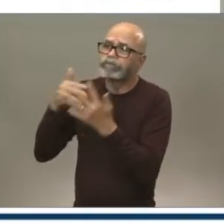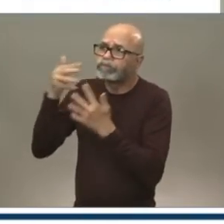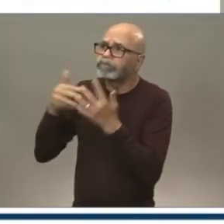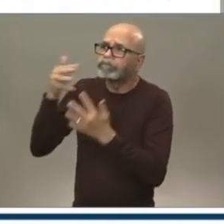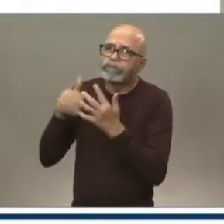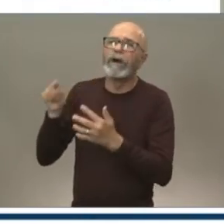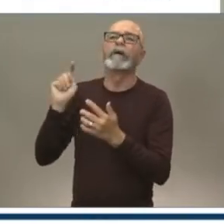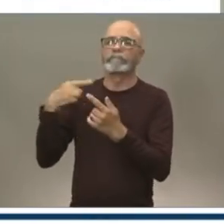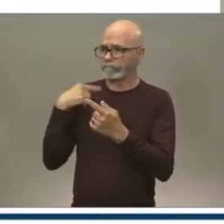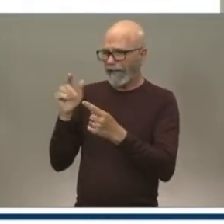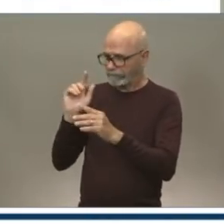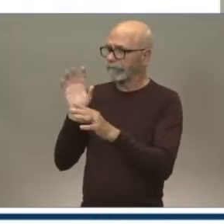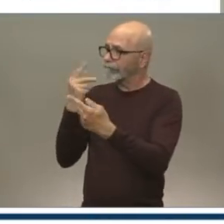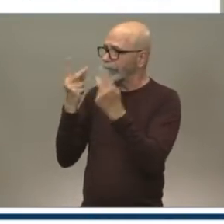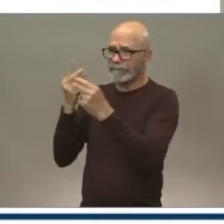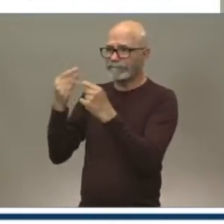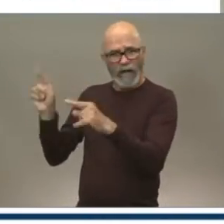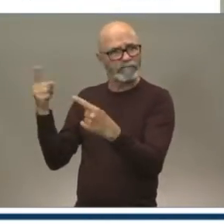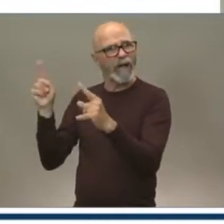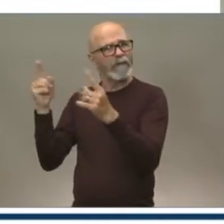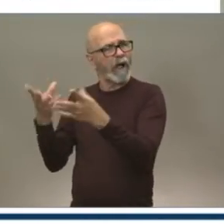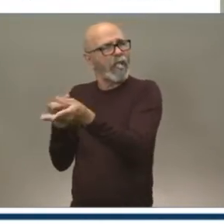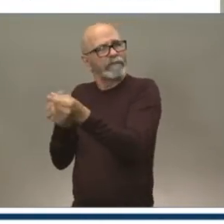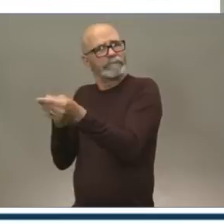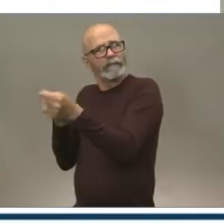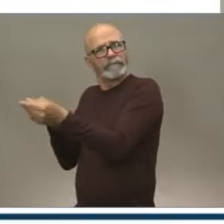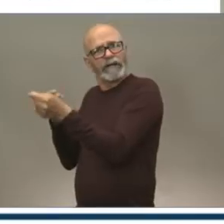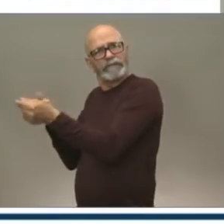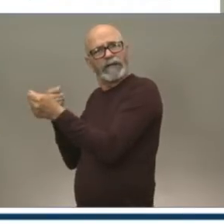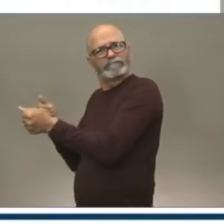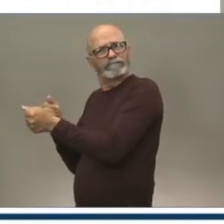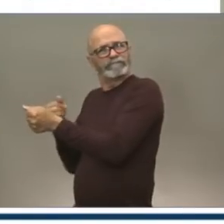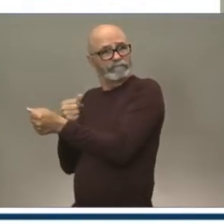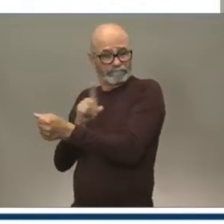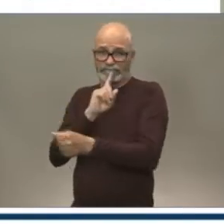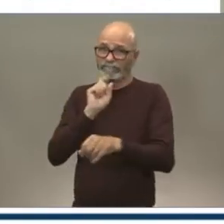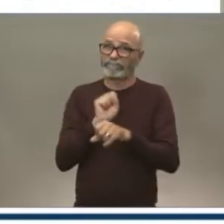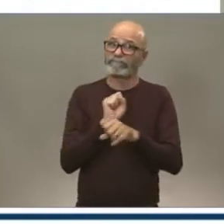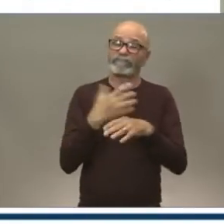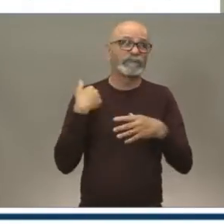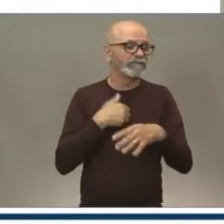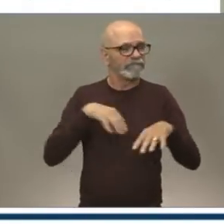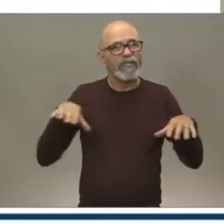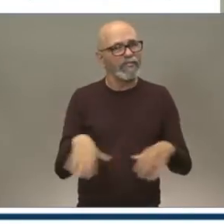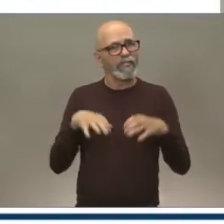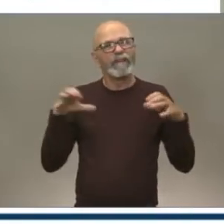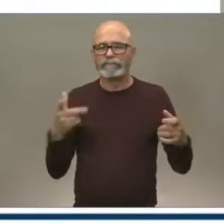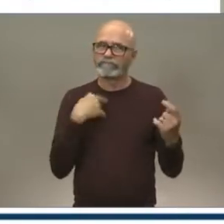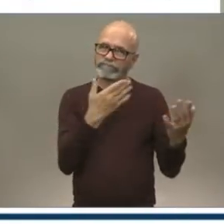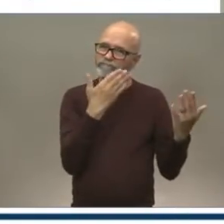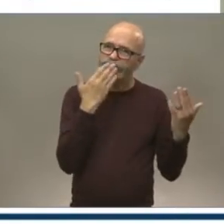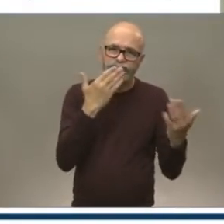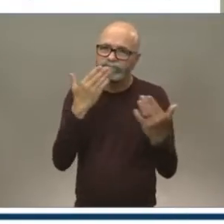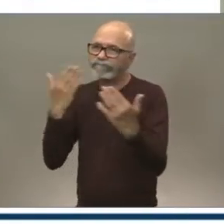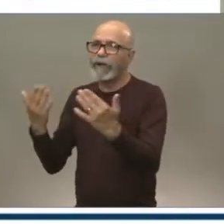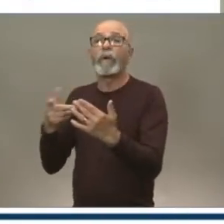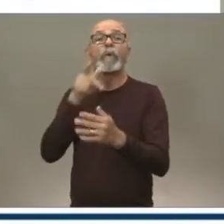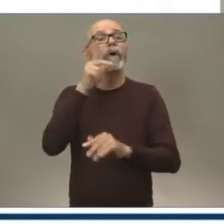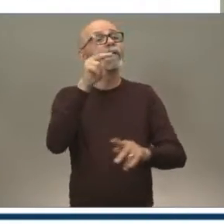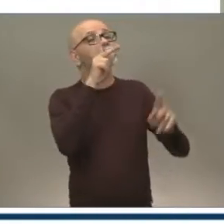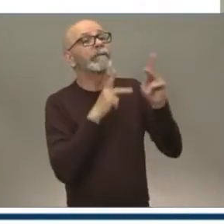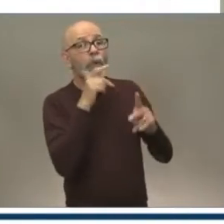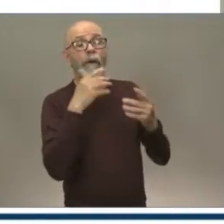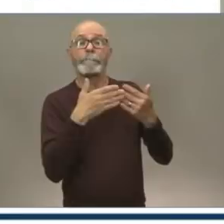province-wide effort, and each step of the way, we've had the incredible fortune of working with public health on the front lines, and of course,